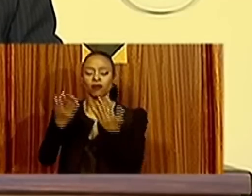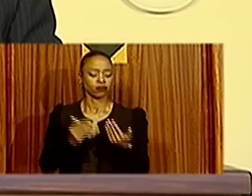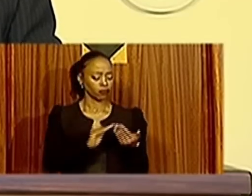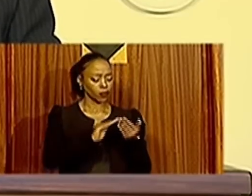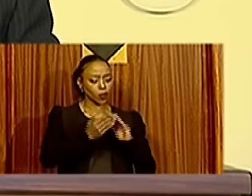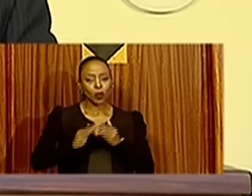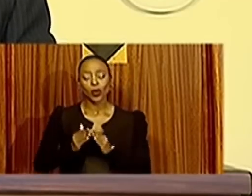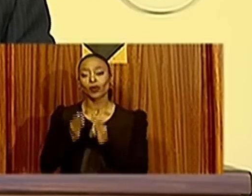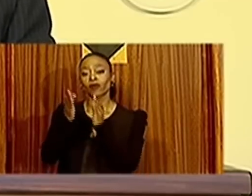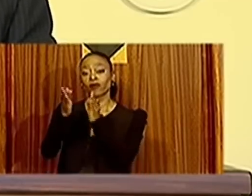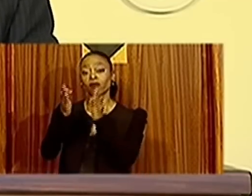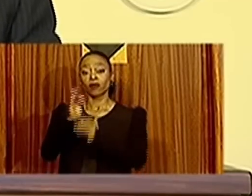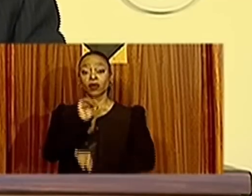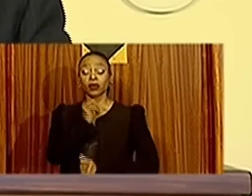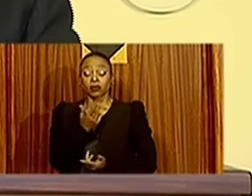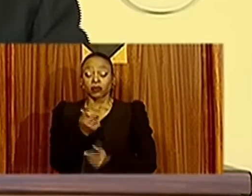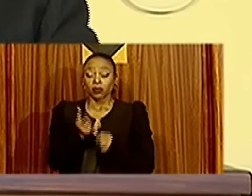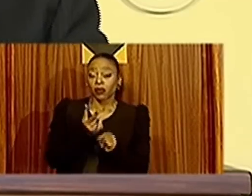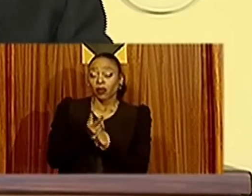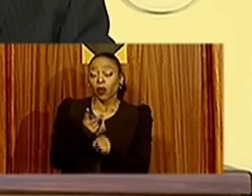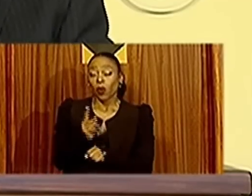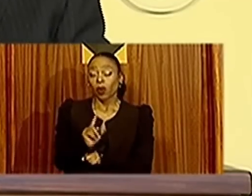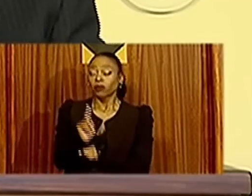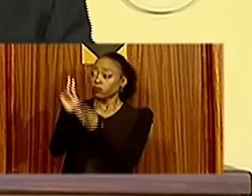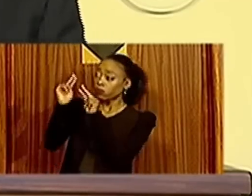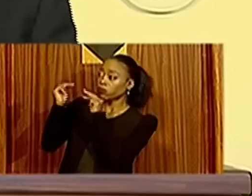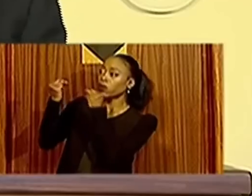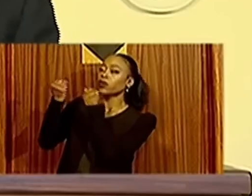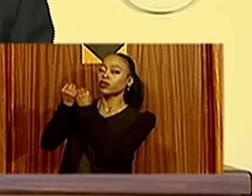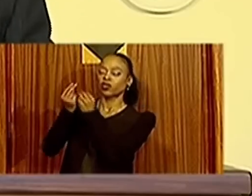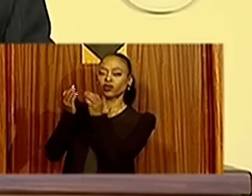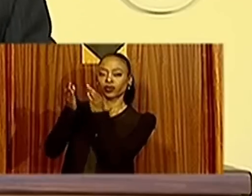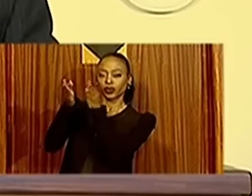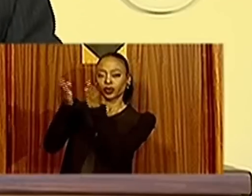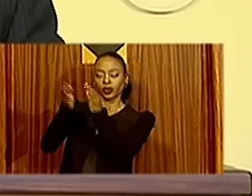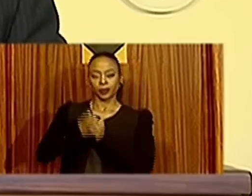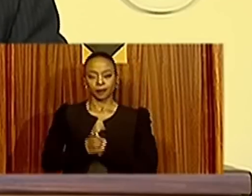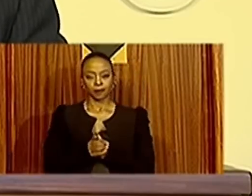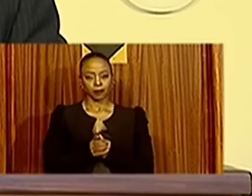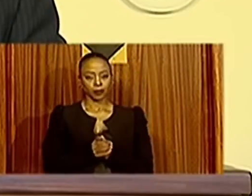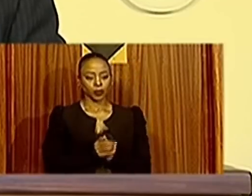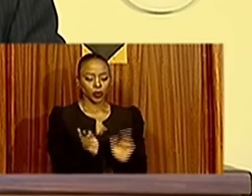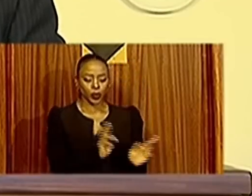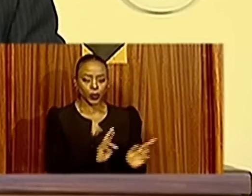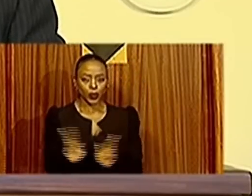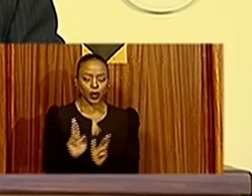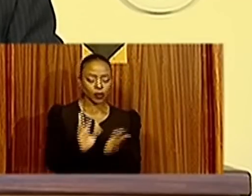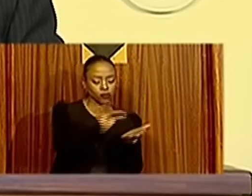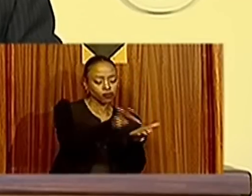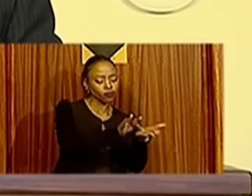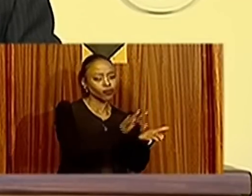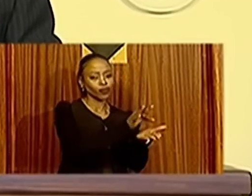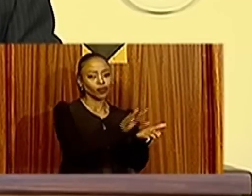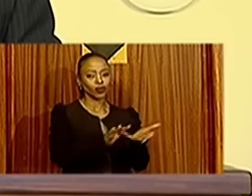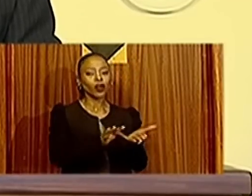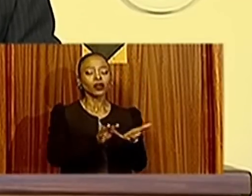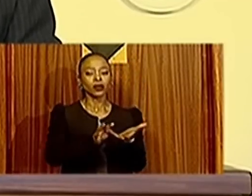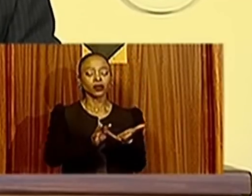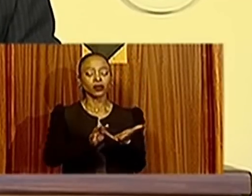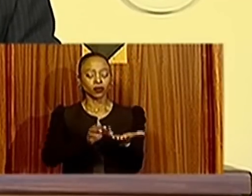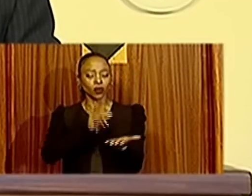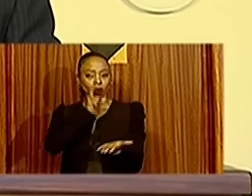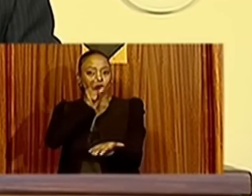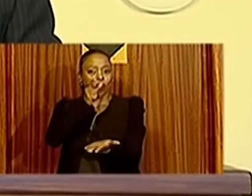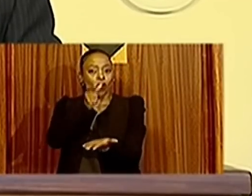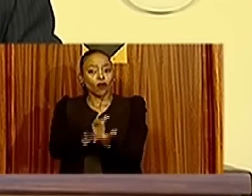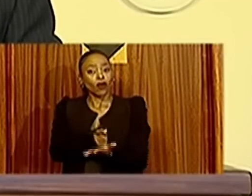communities, and indeed our nation. As we cast our votes, we will be vindicating the